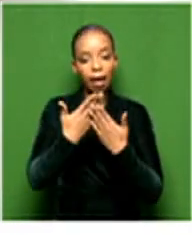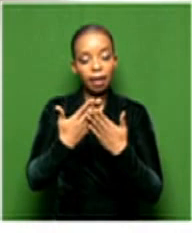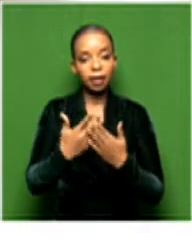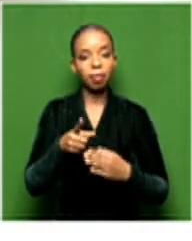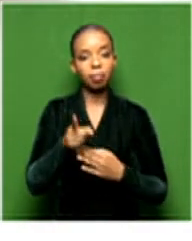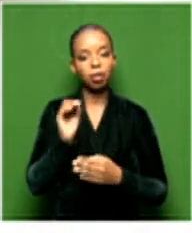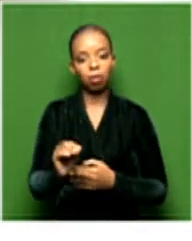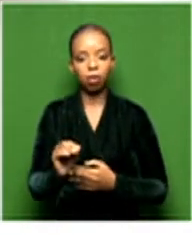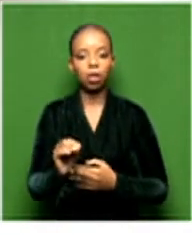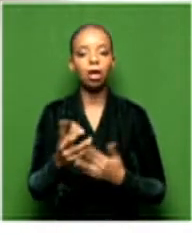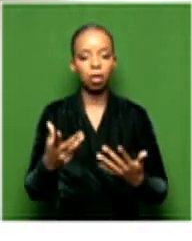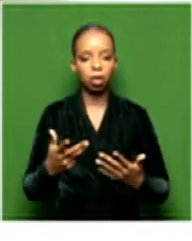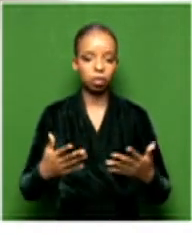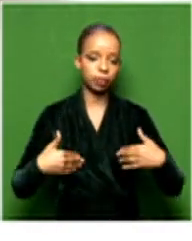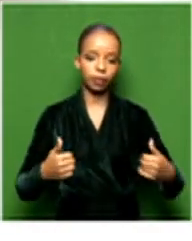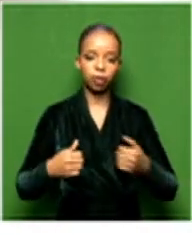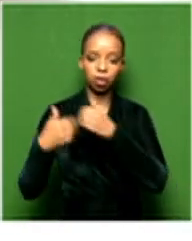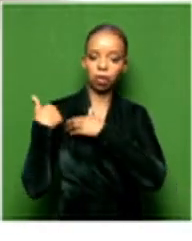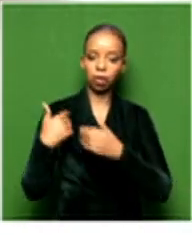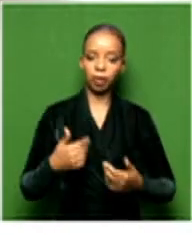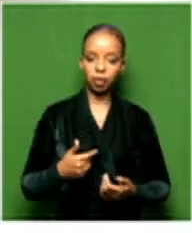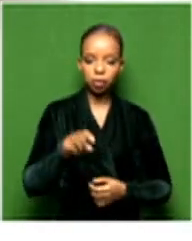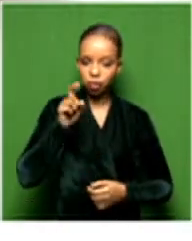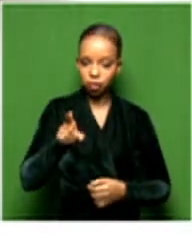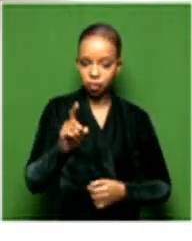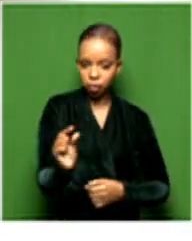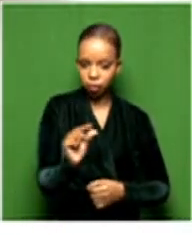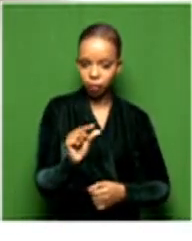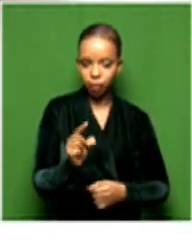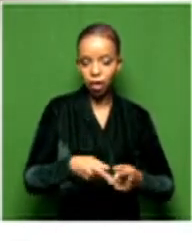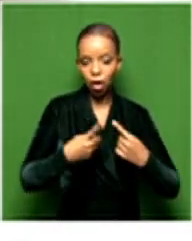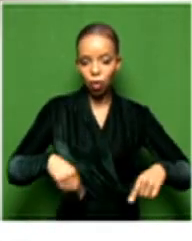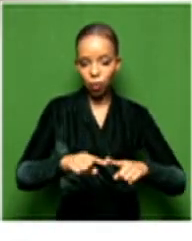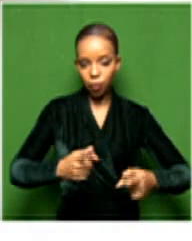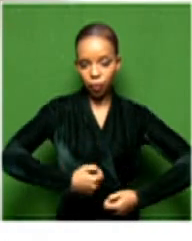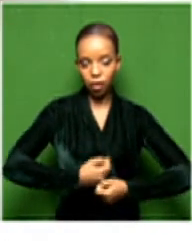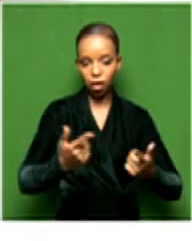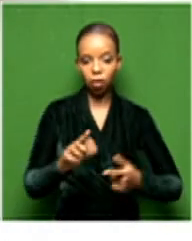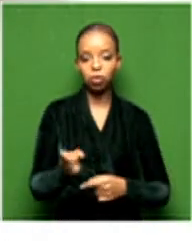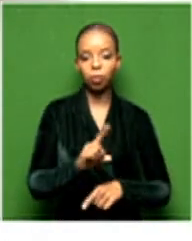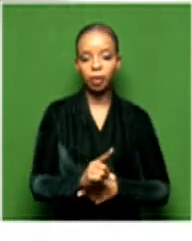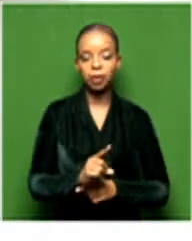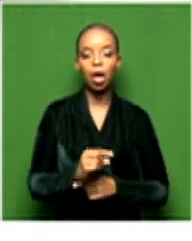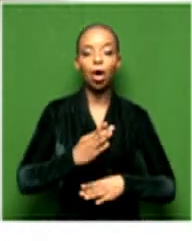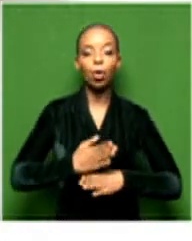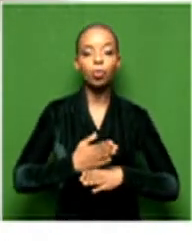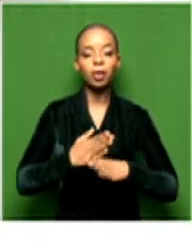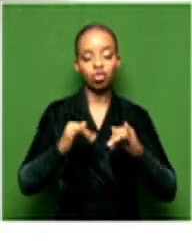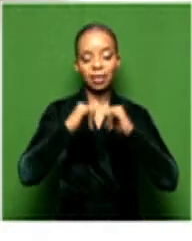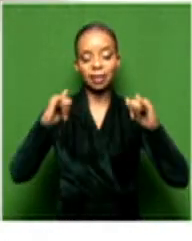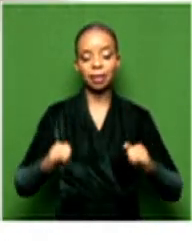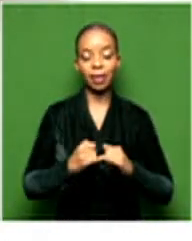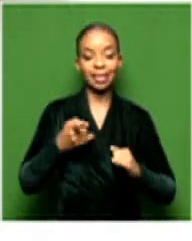Occupational Safety and Health, and very soon we will also be launching an occupational certificate, which is